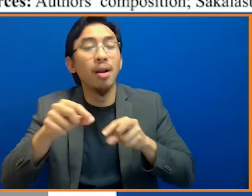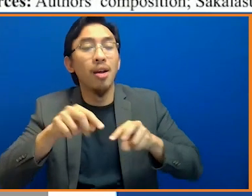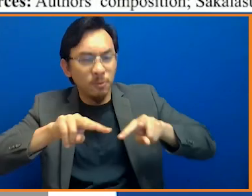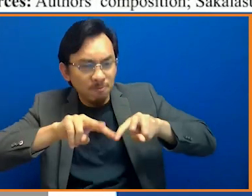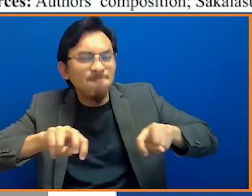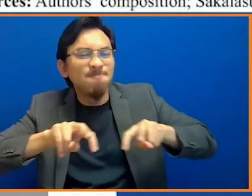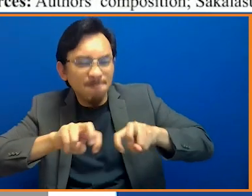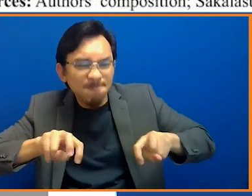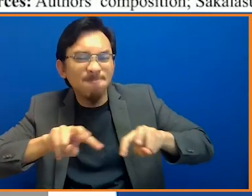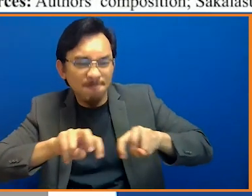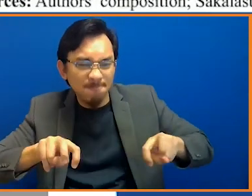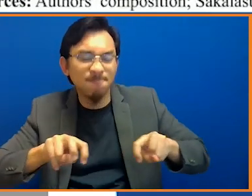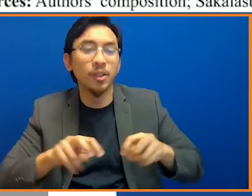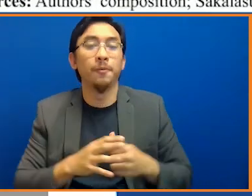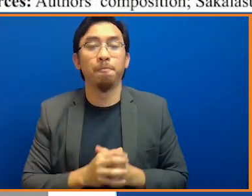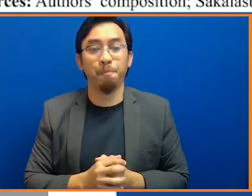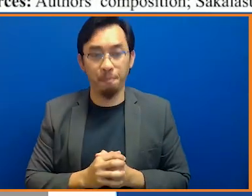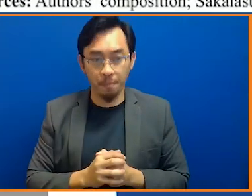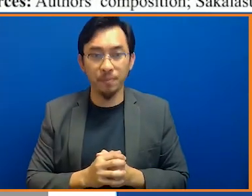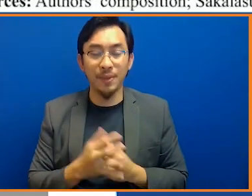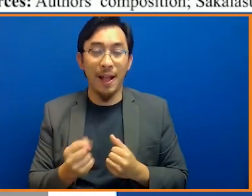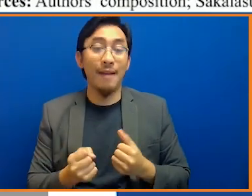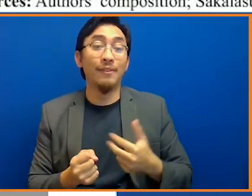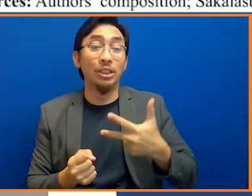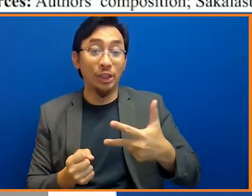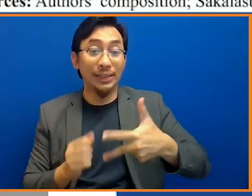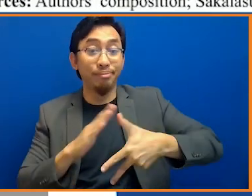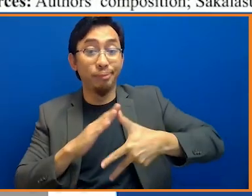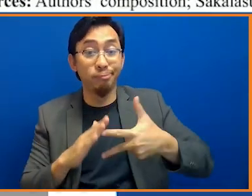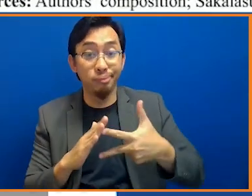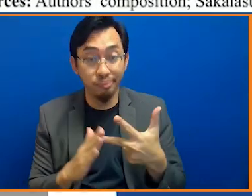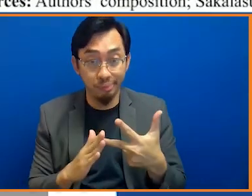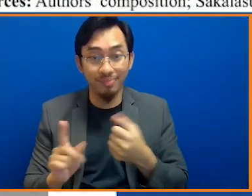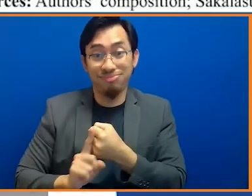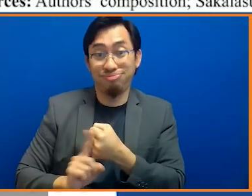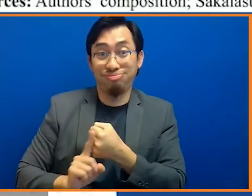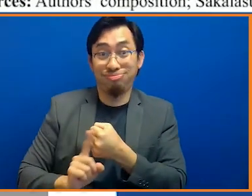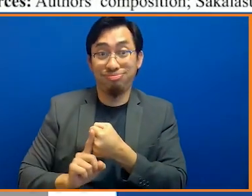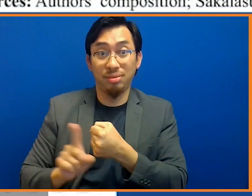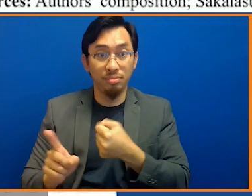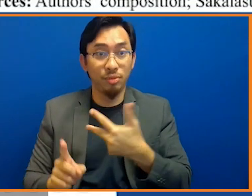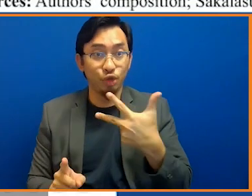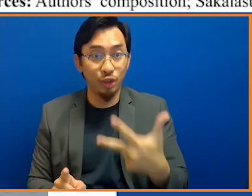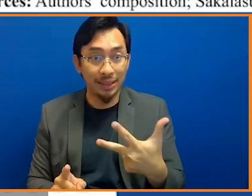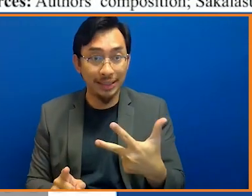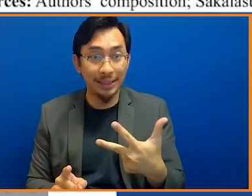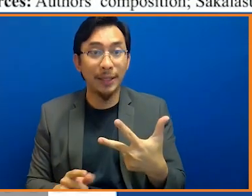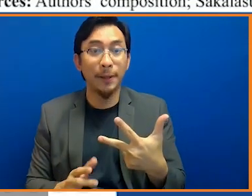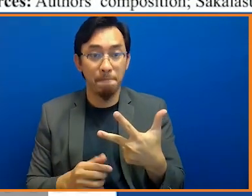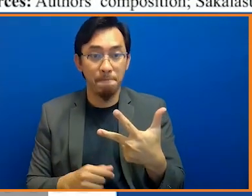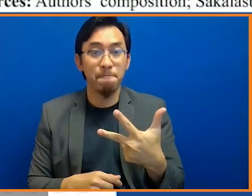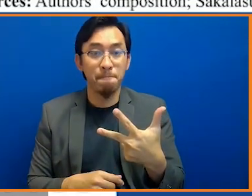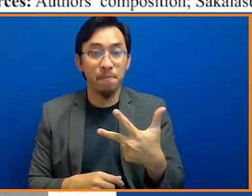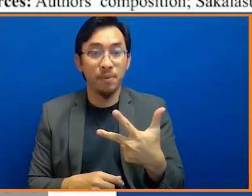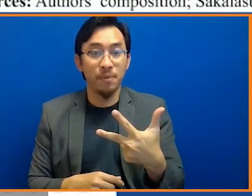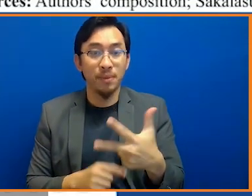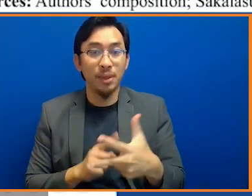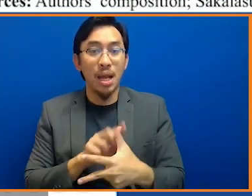Okay, there are three part of tsunami early warning system in general.